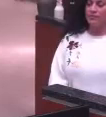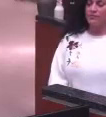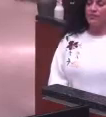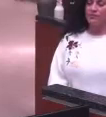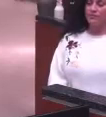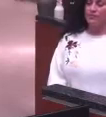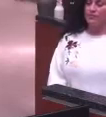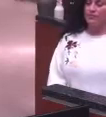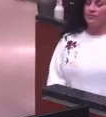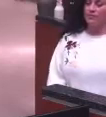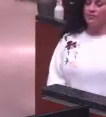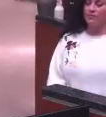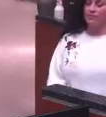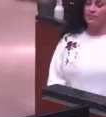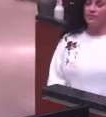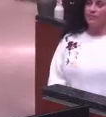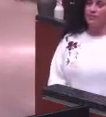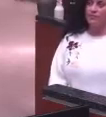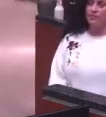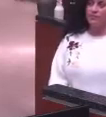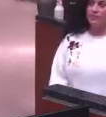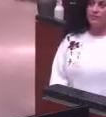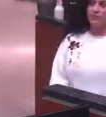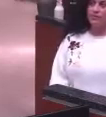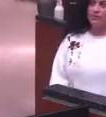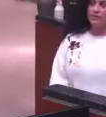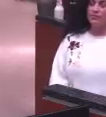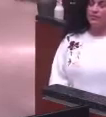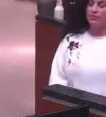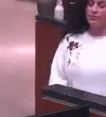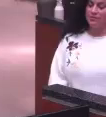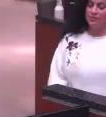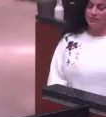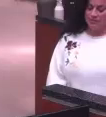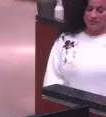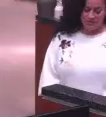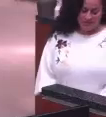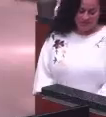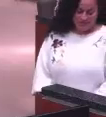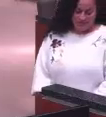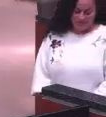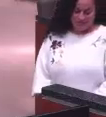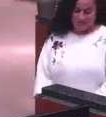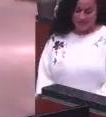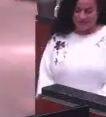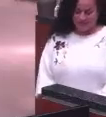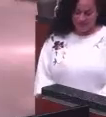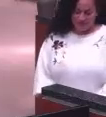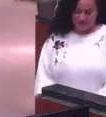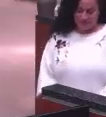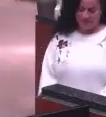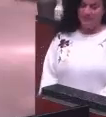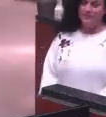as SCAG. And this plan aims to address transportation and land use issues in the region, and we are committed to bringing our